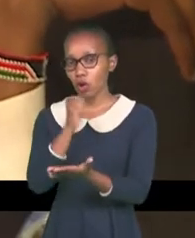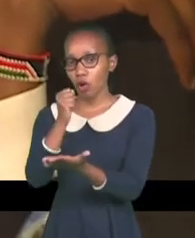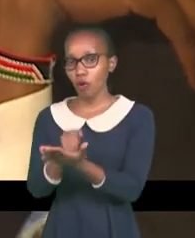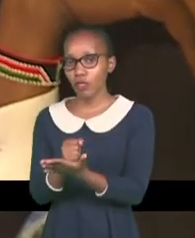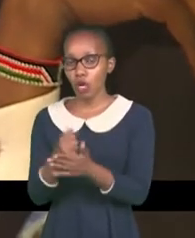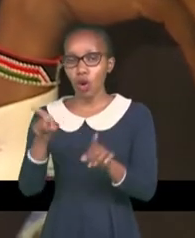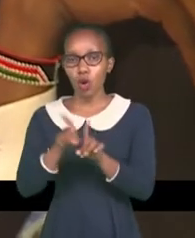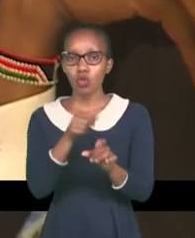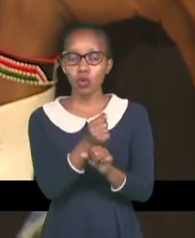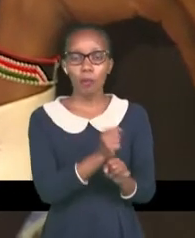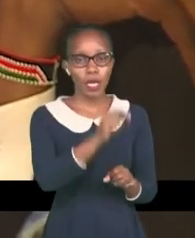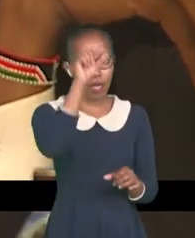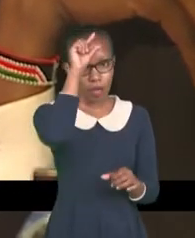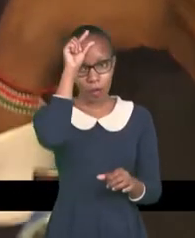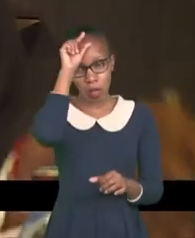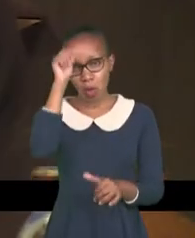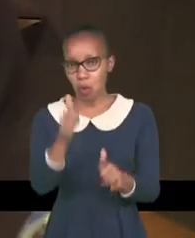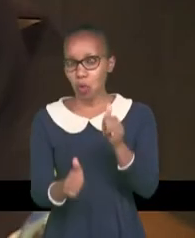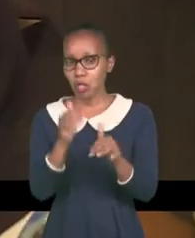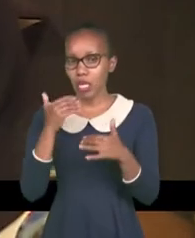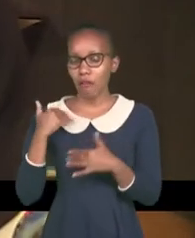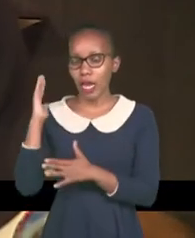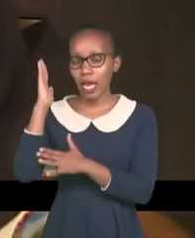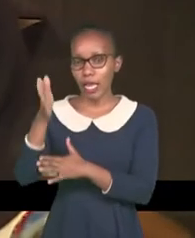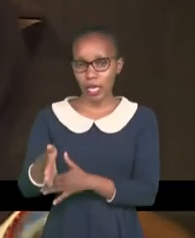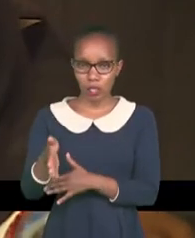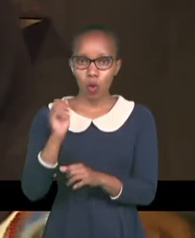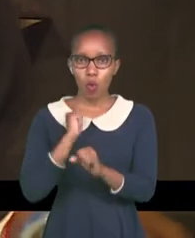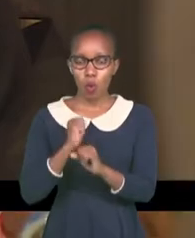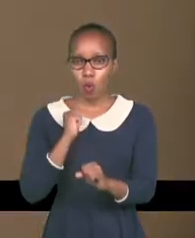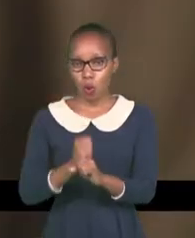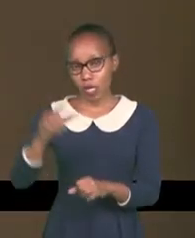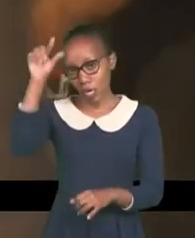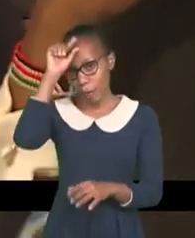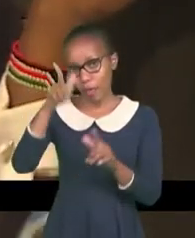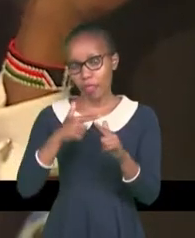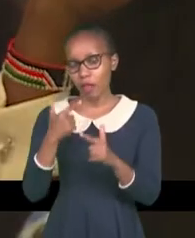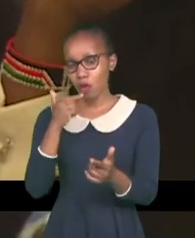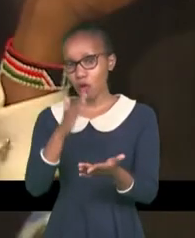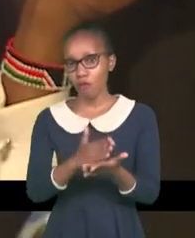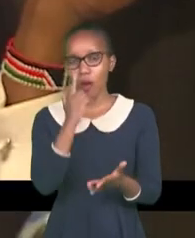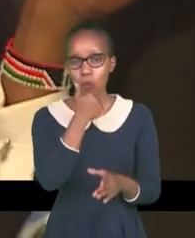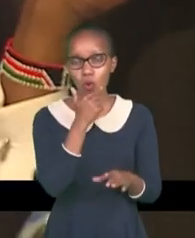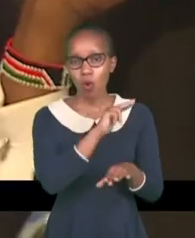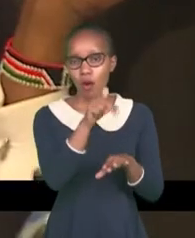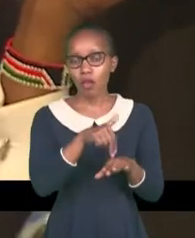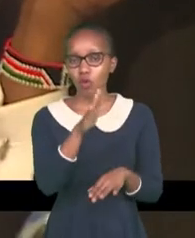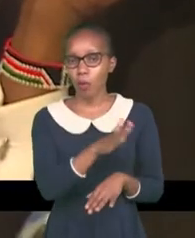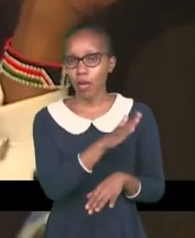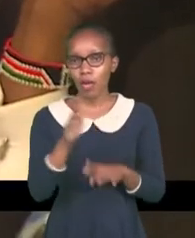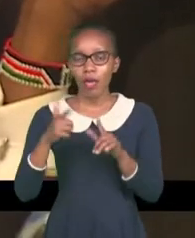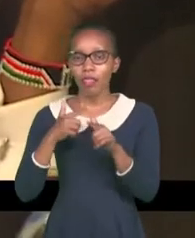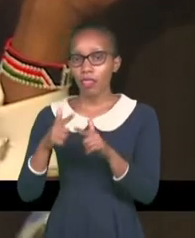of government or which have direct bearing on the performance of government of the day be approved by the National Assembly, and